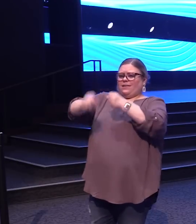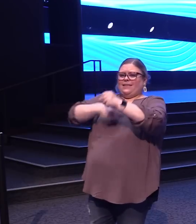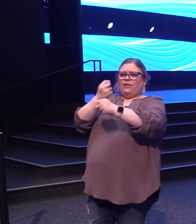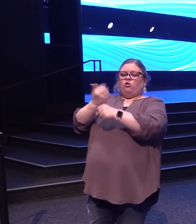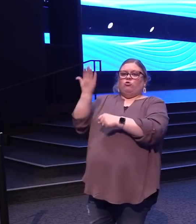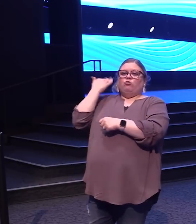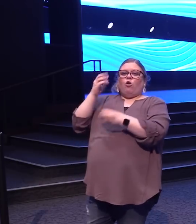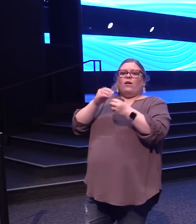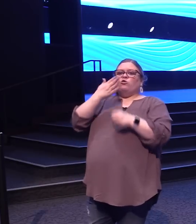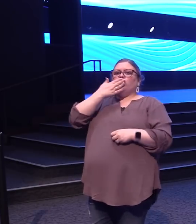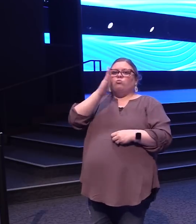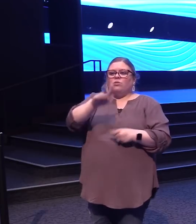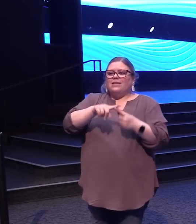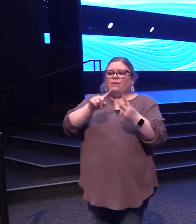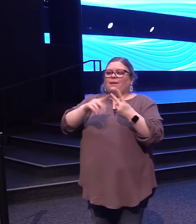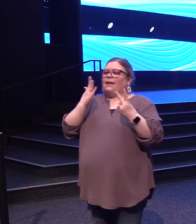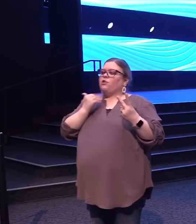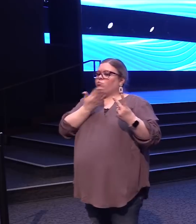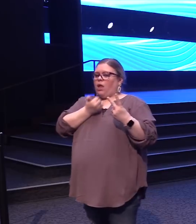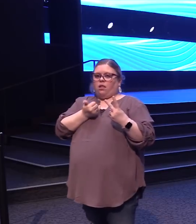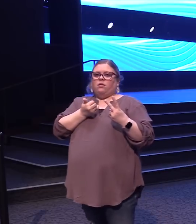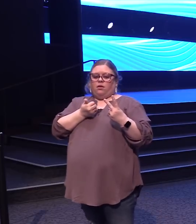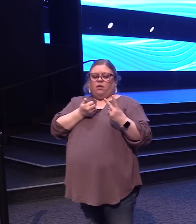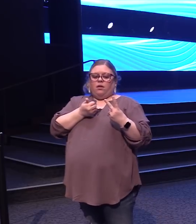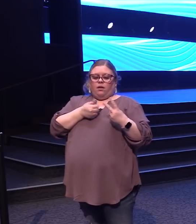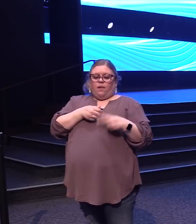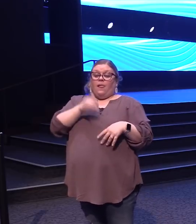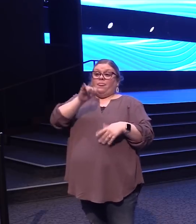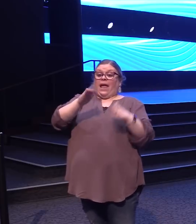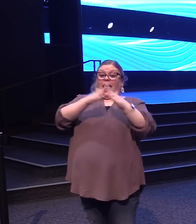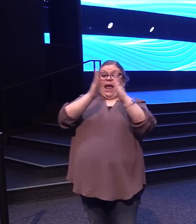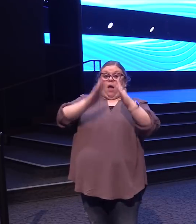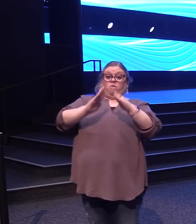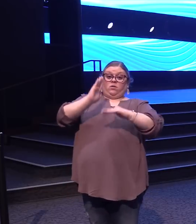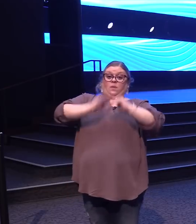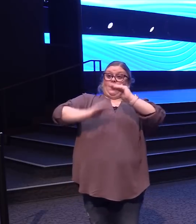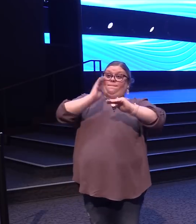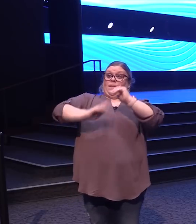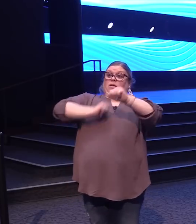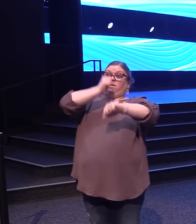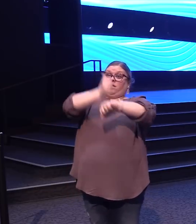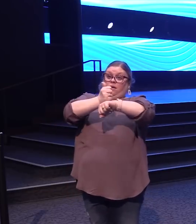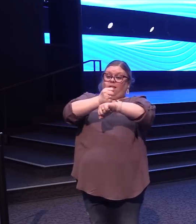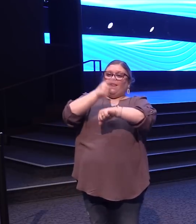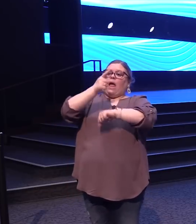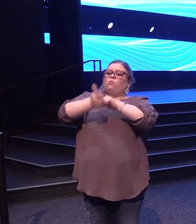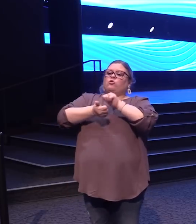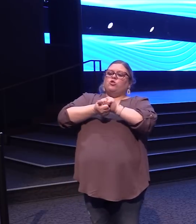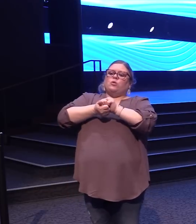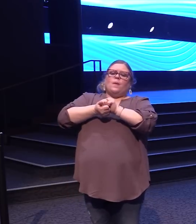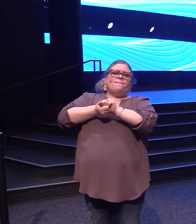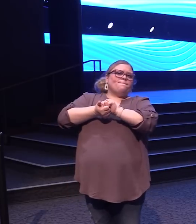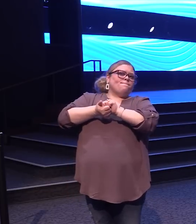Jerusalem in Israel. Now, when that house was built, it was by far the most